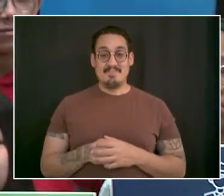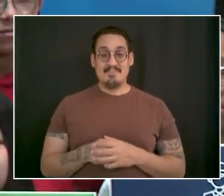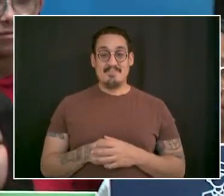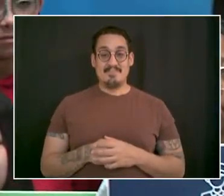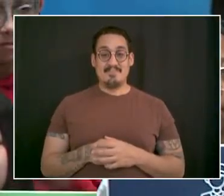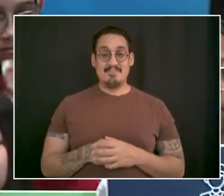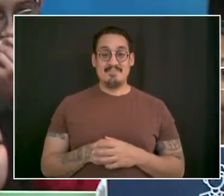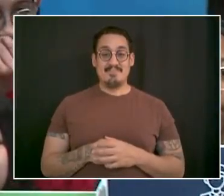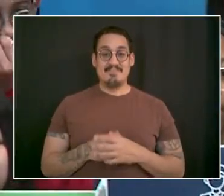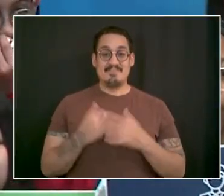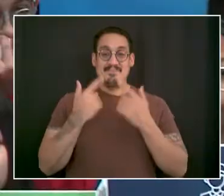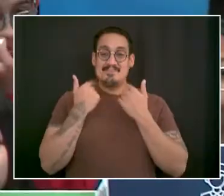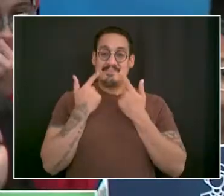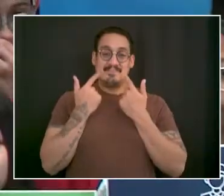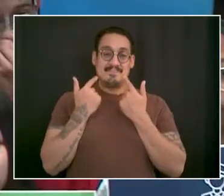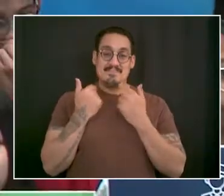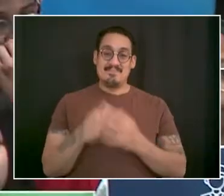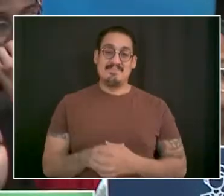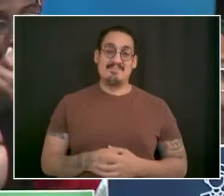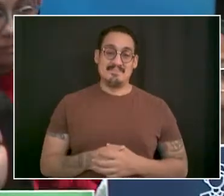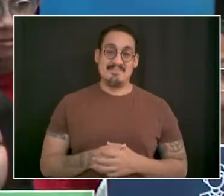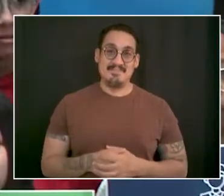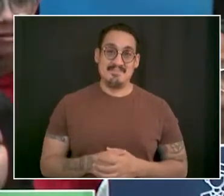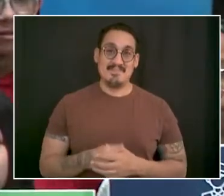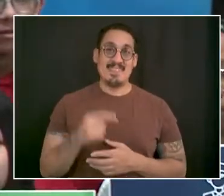You gotta love that diva Lori Cumbo.